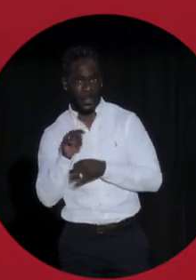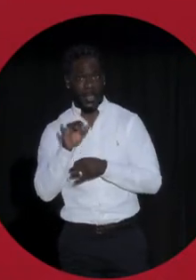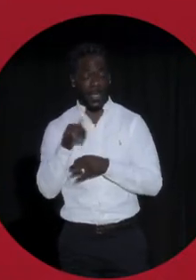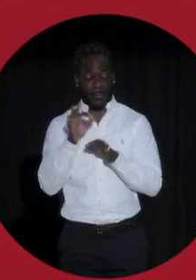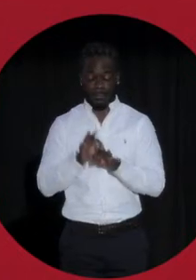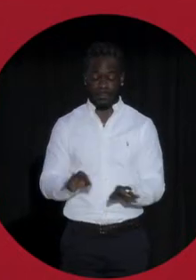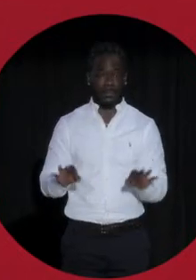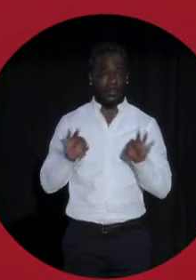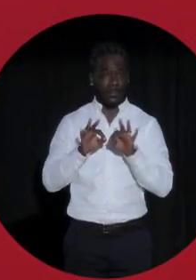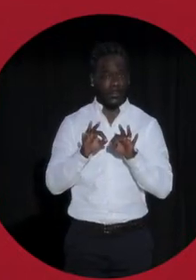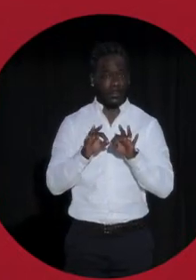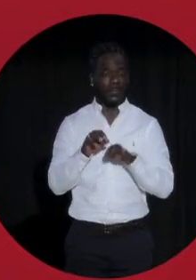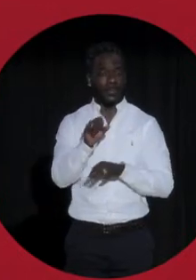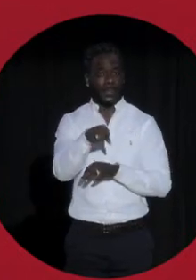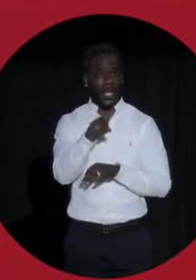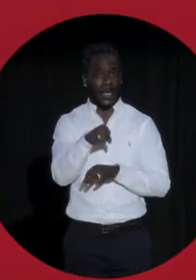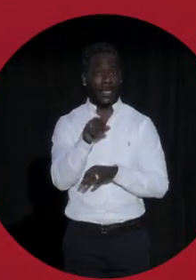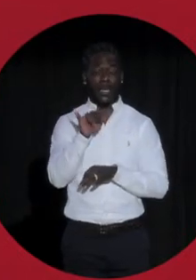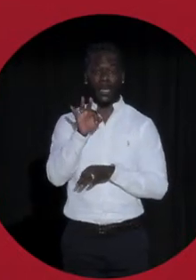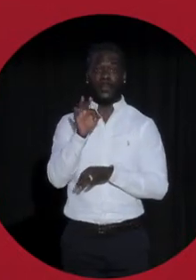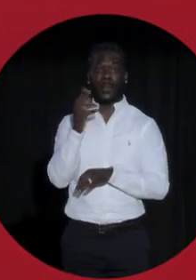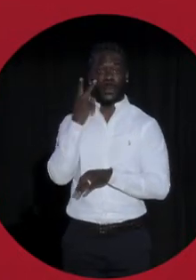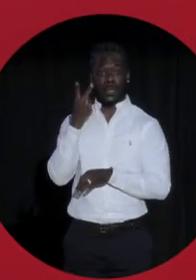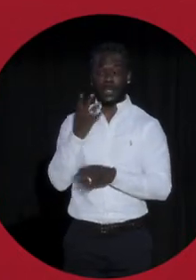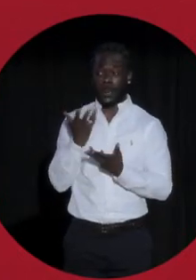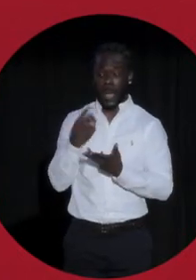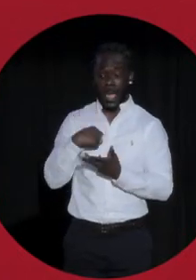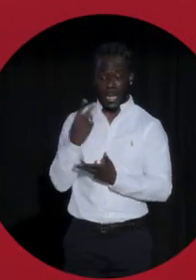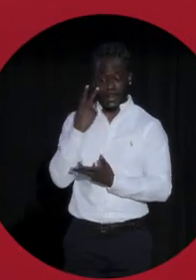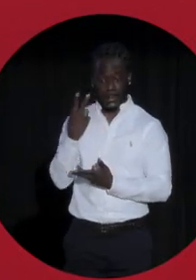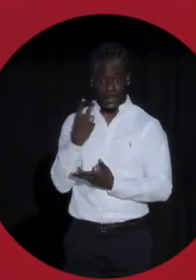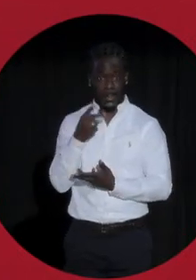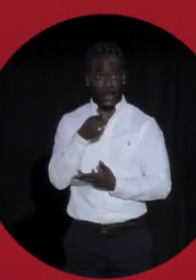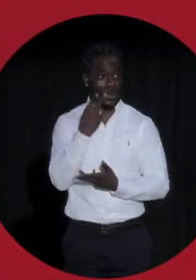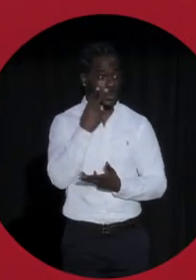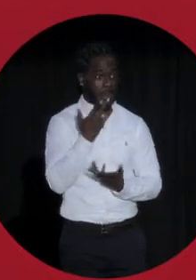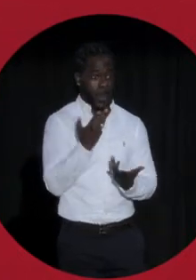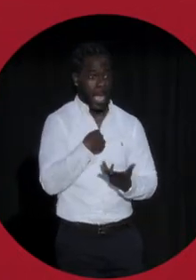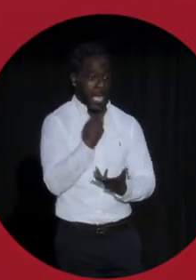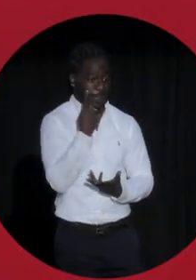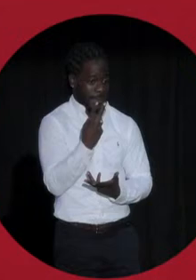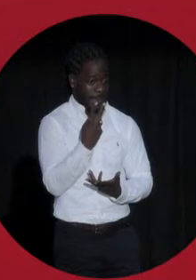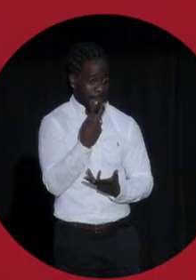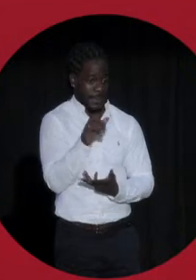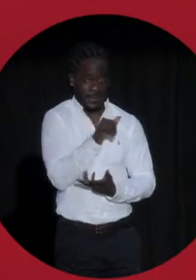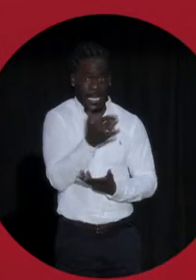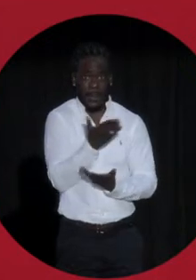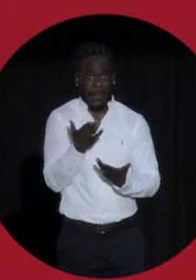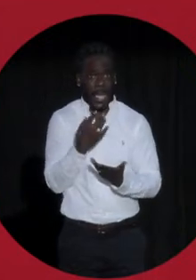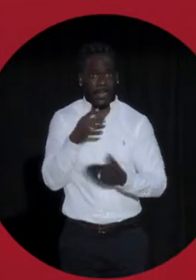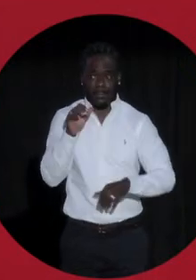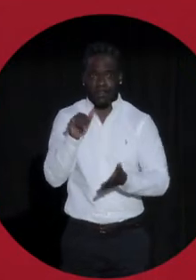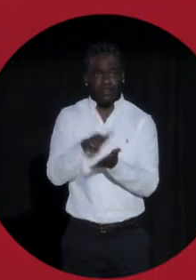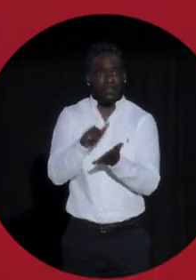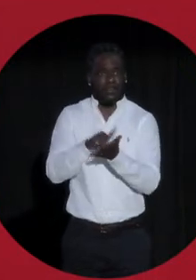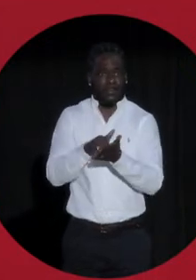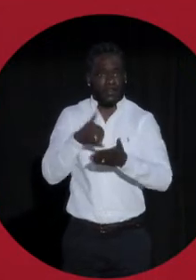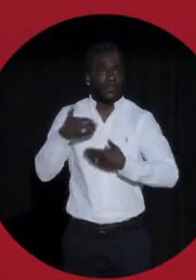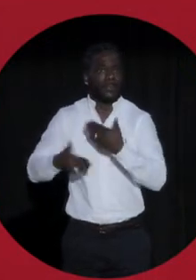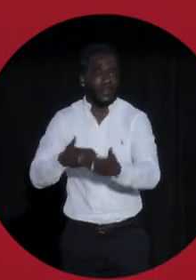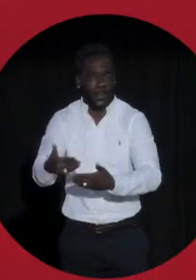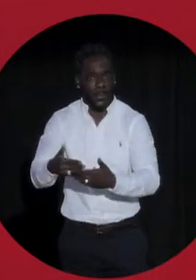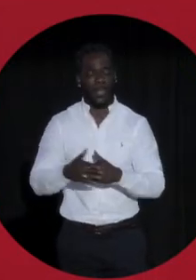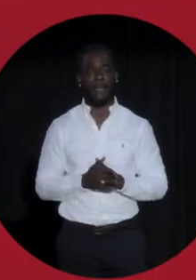Well, unless you see what I see and I see what you see, it is impossible to move ahead on one